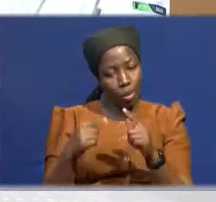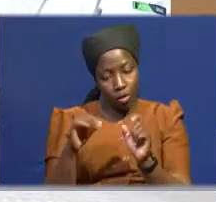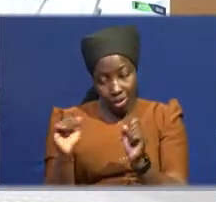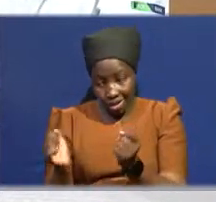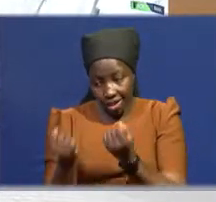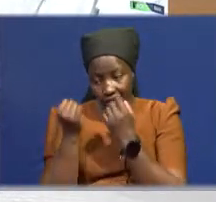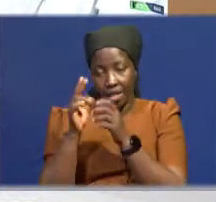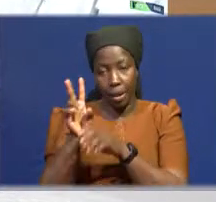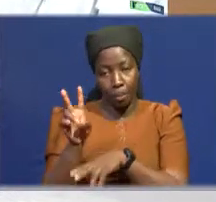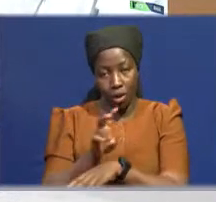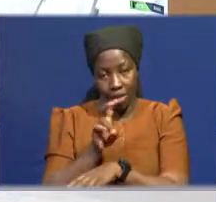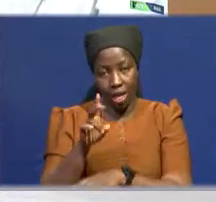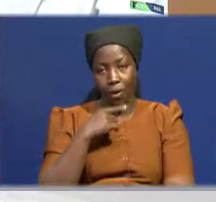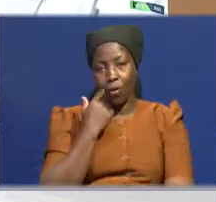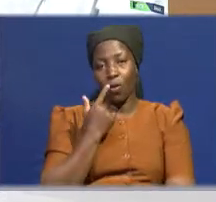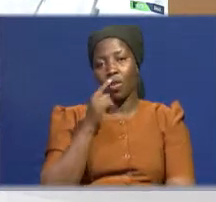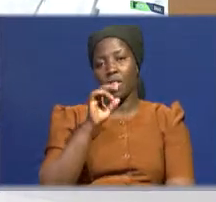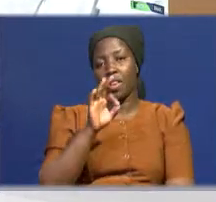by FIA.